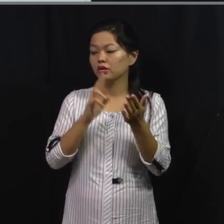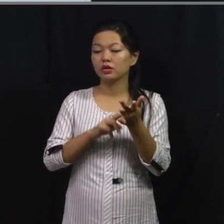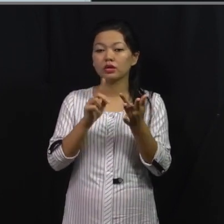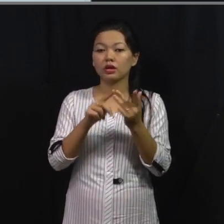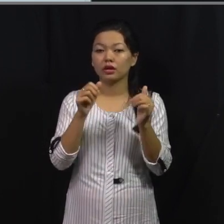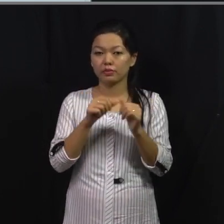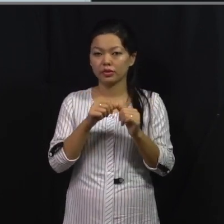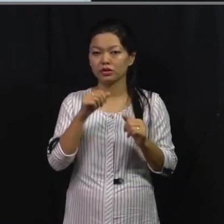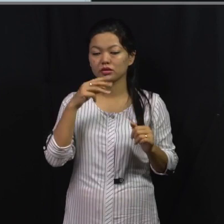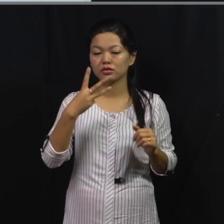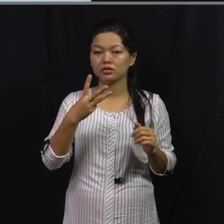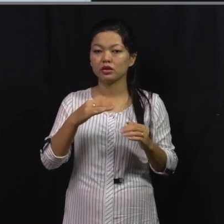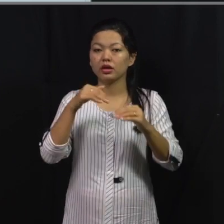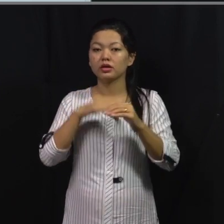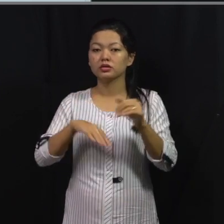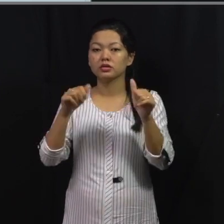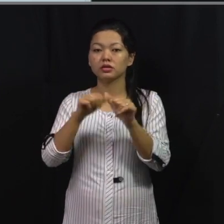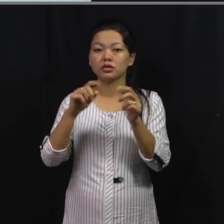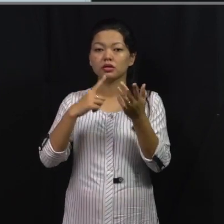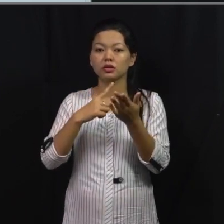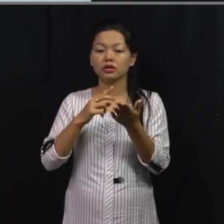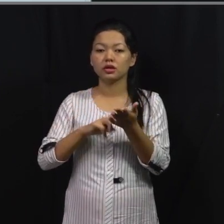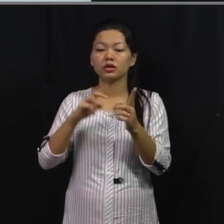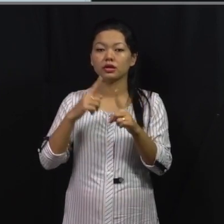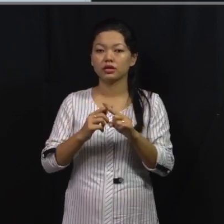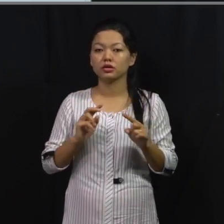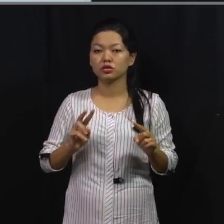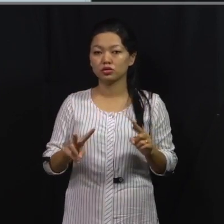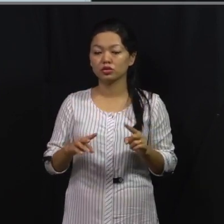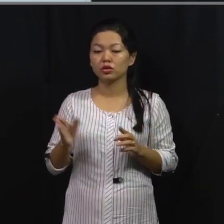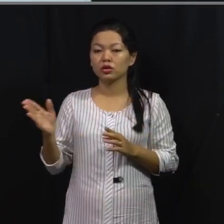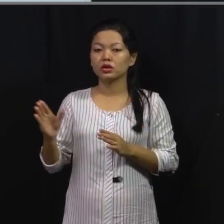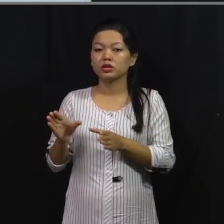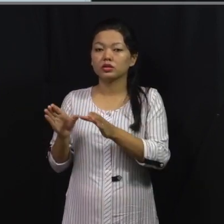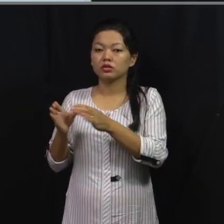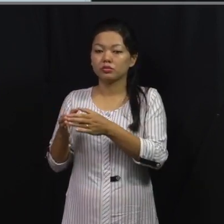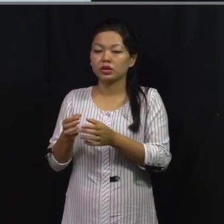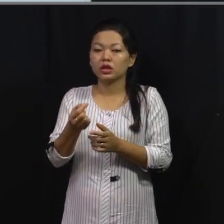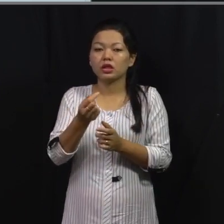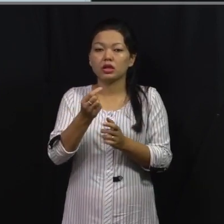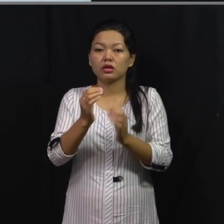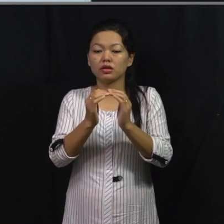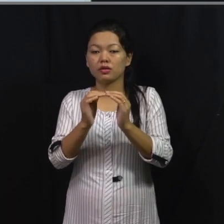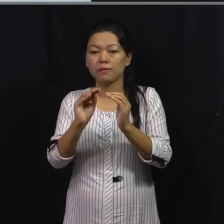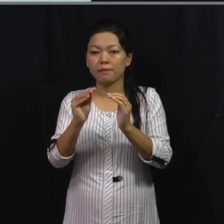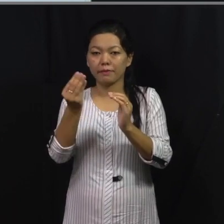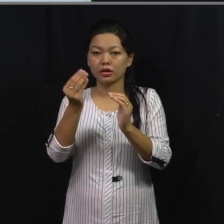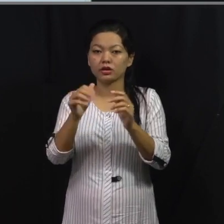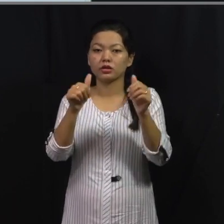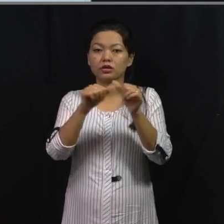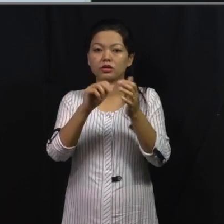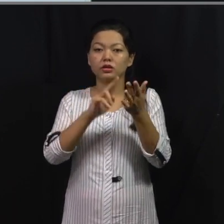government, you know, for the OBCs. And also, you know, we will be discussing about the other backward classes, you